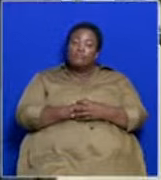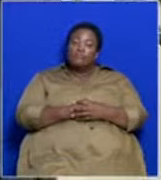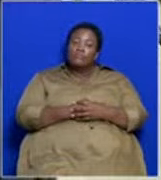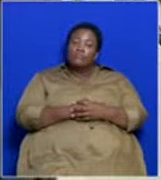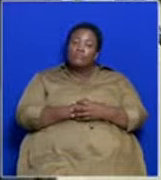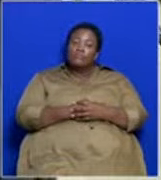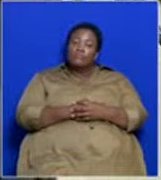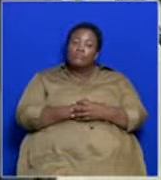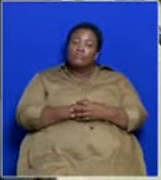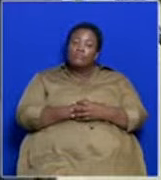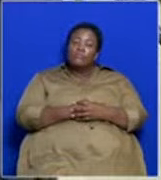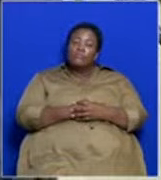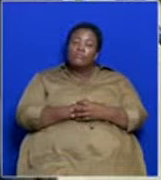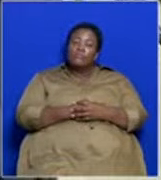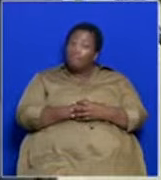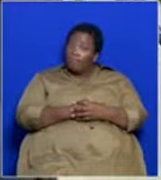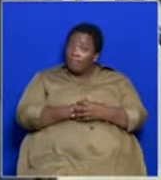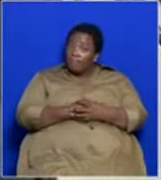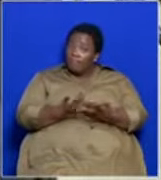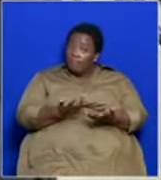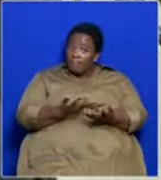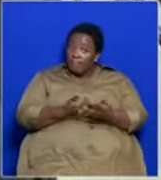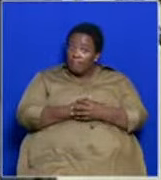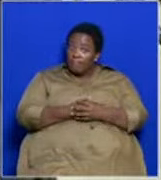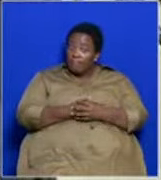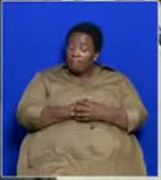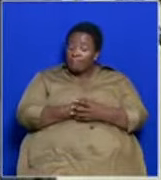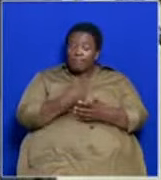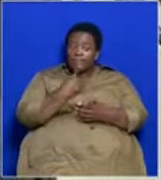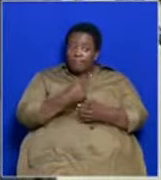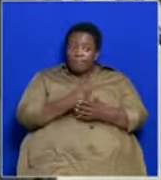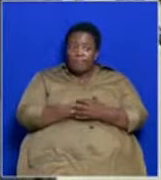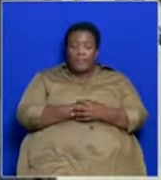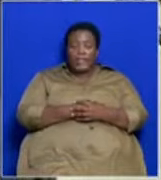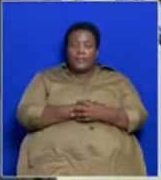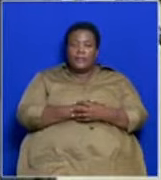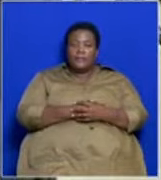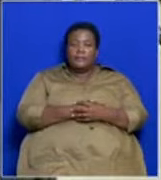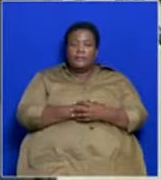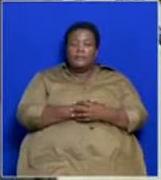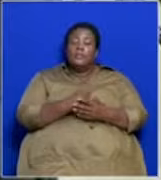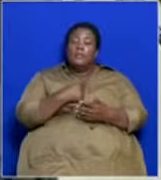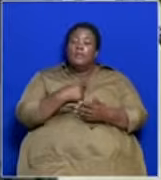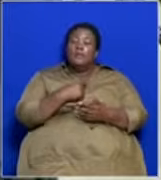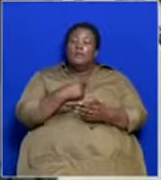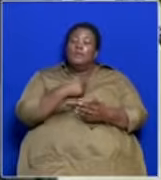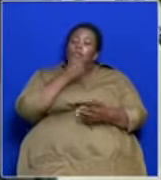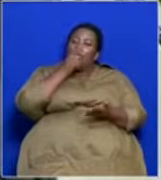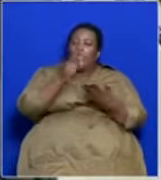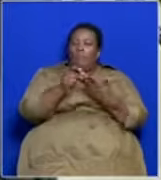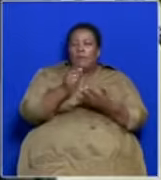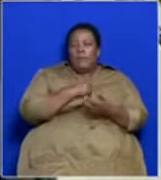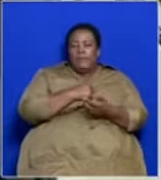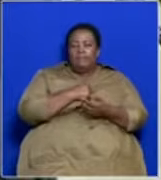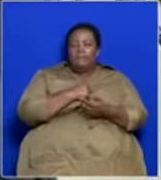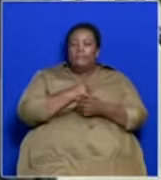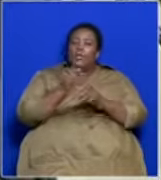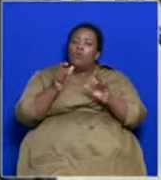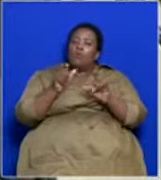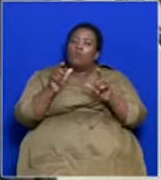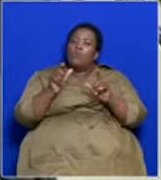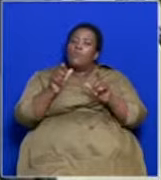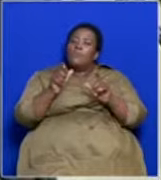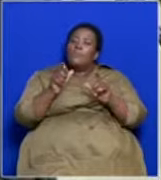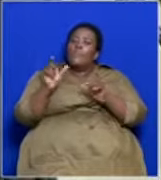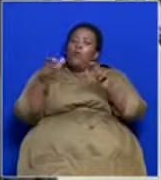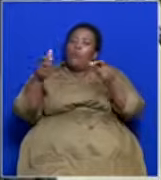Comment? My comment is that the commissioner says that my duty was to